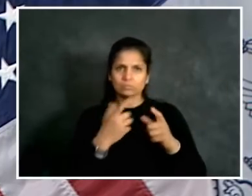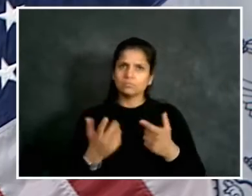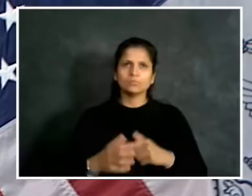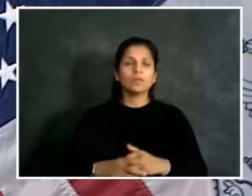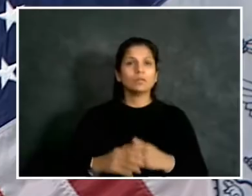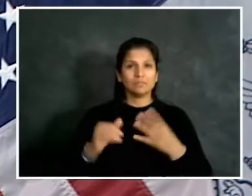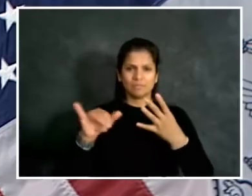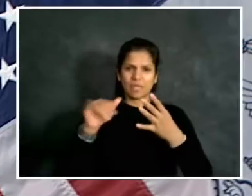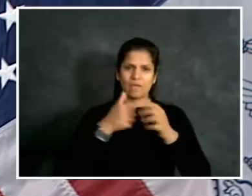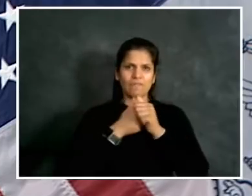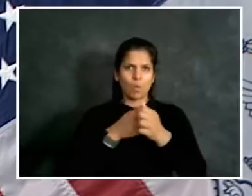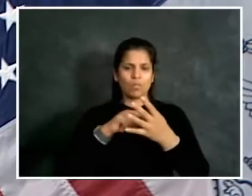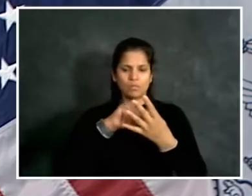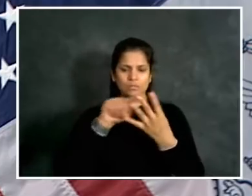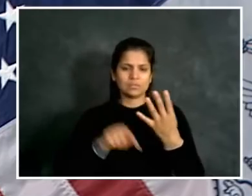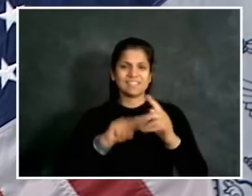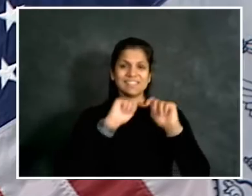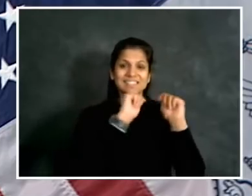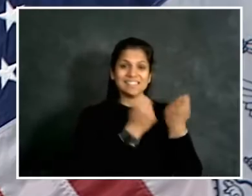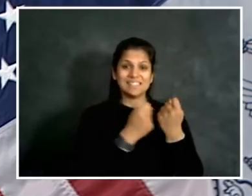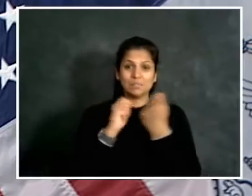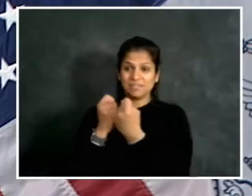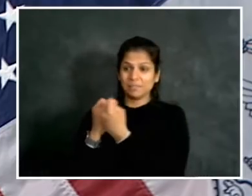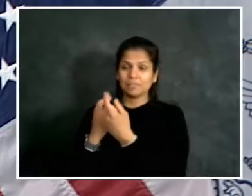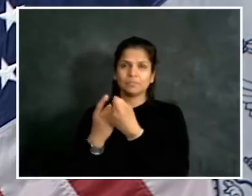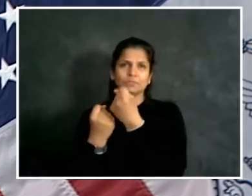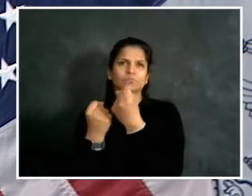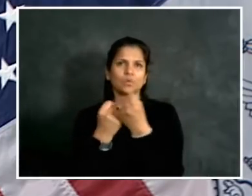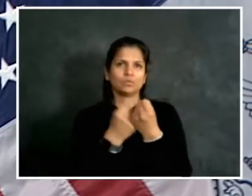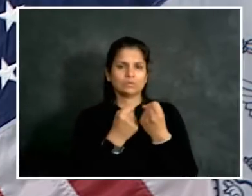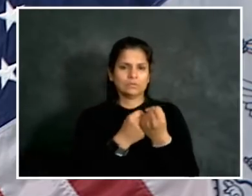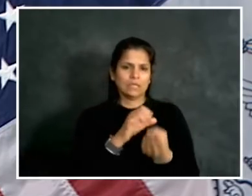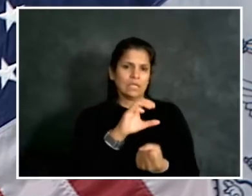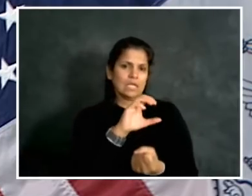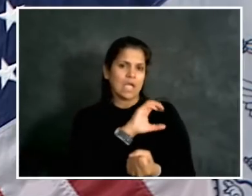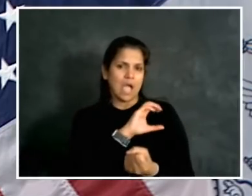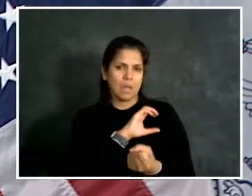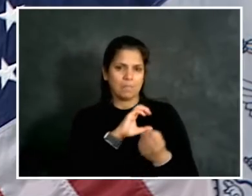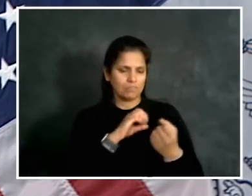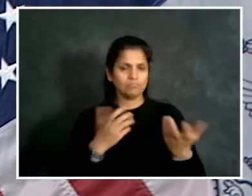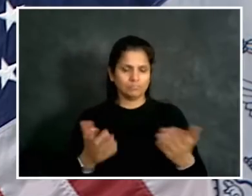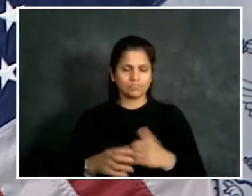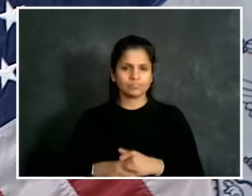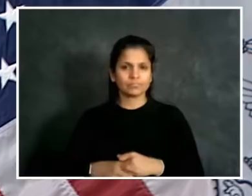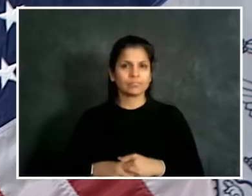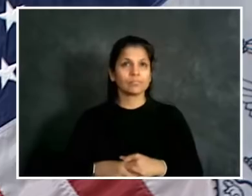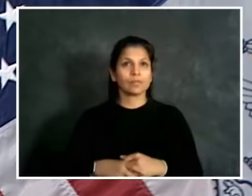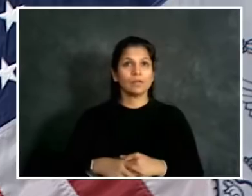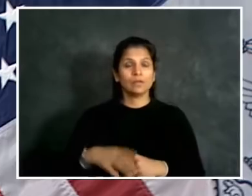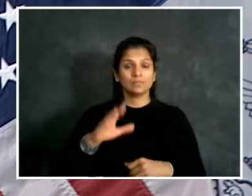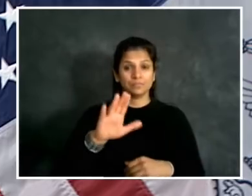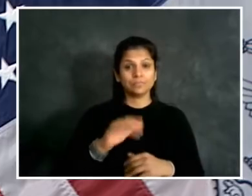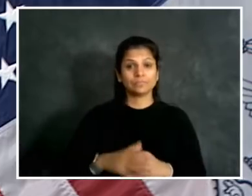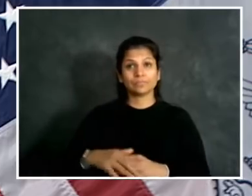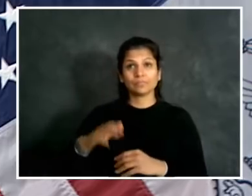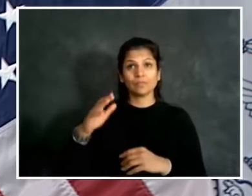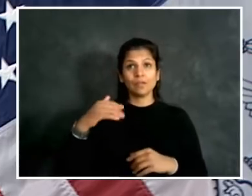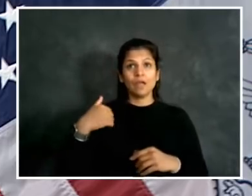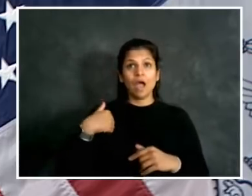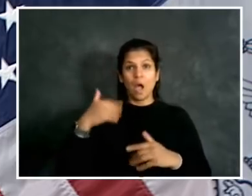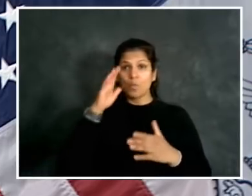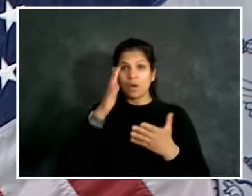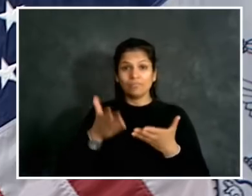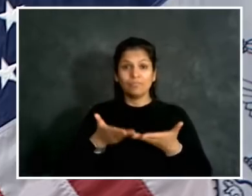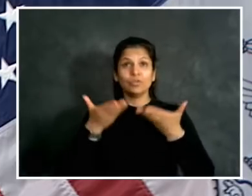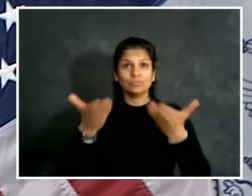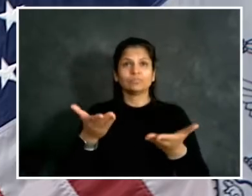more and more to help people in the process, like giving out the free face coverings. So I think it's just constant